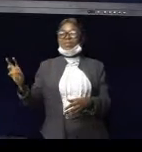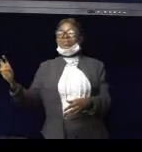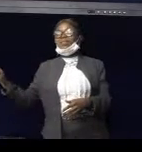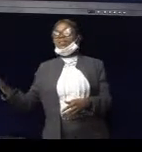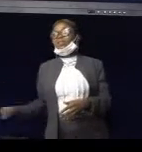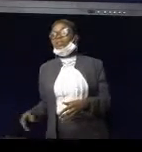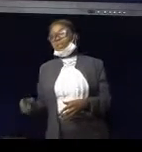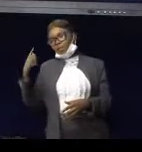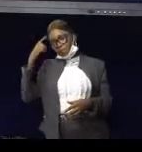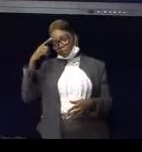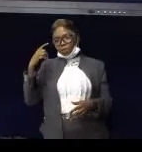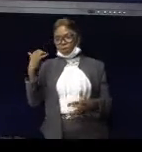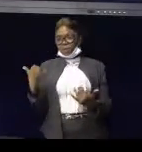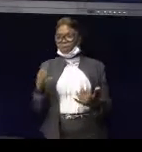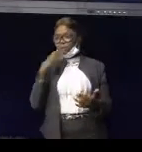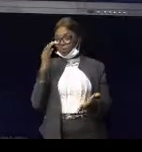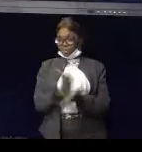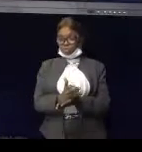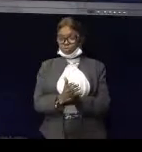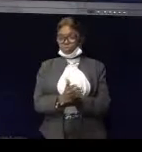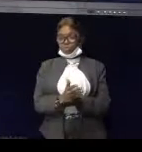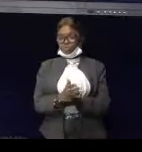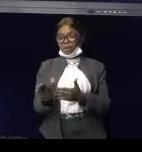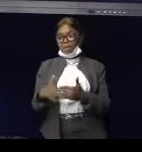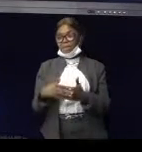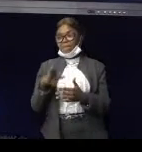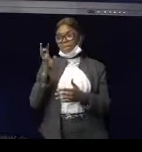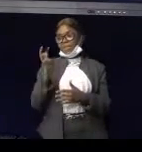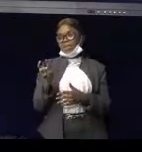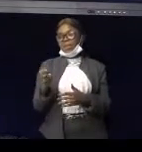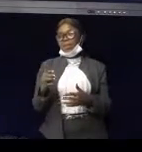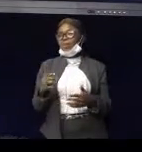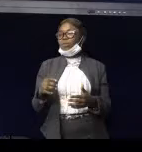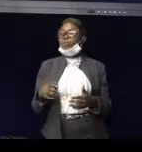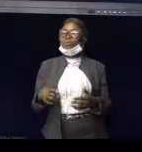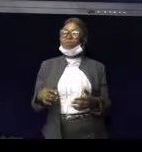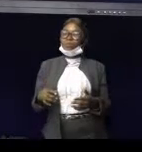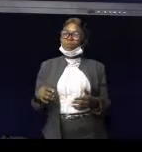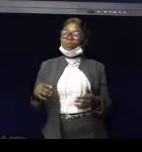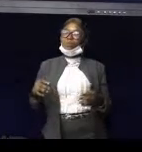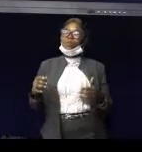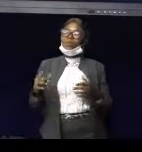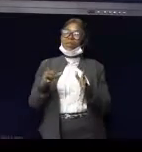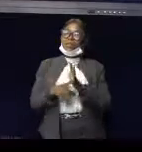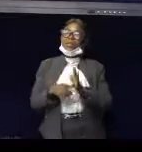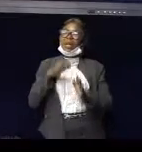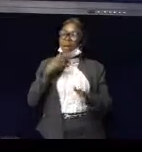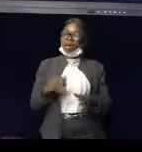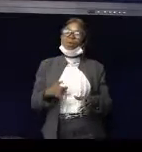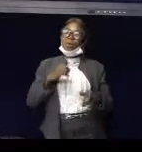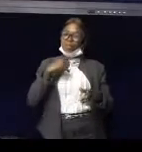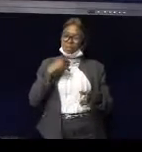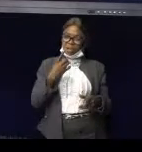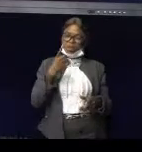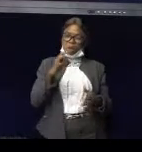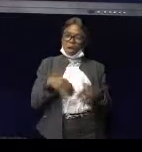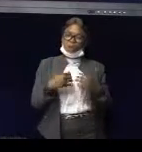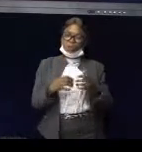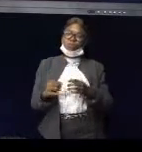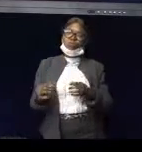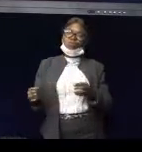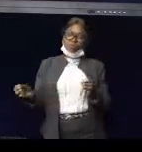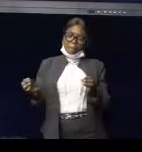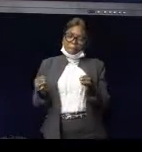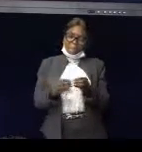end. But for now, you can stop after the third digit. Later, we'll discuss estimation and approximation. I will tell you how to tidy up